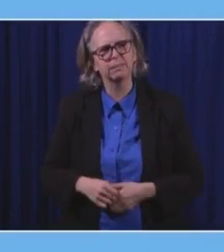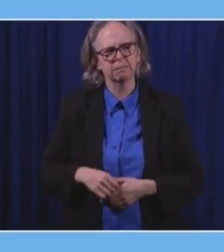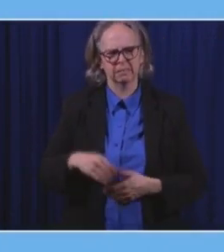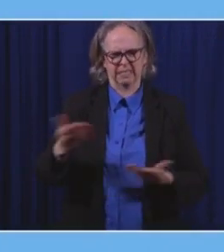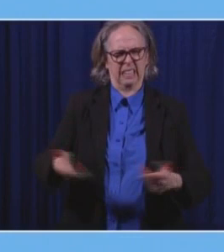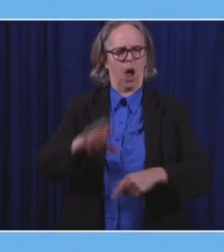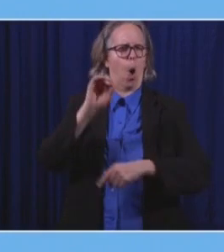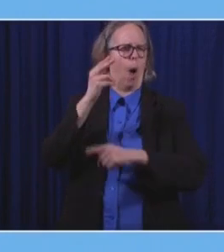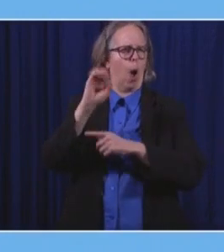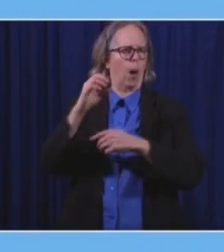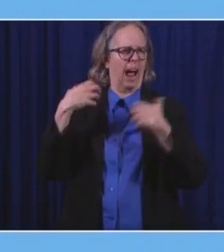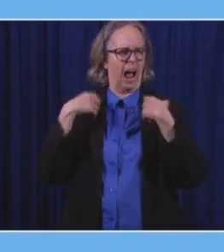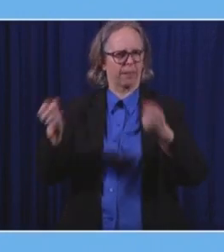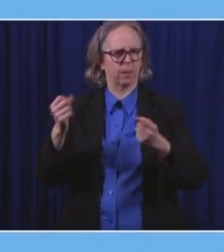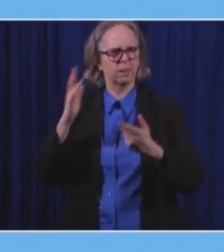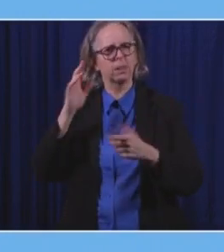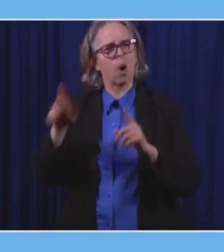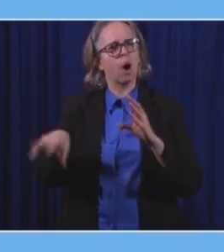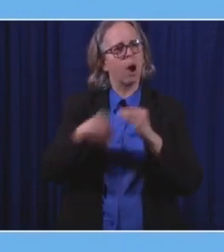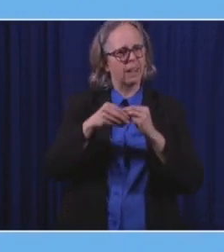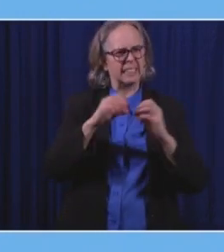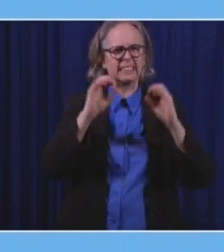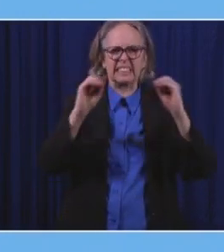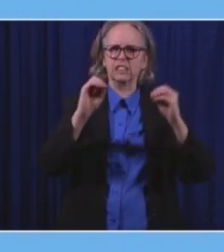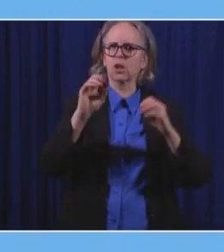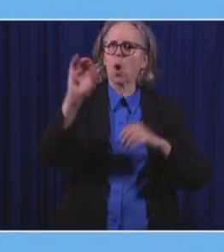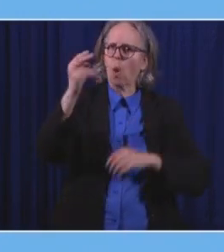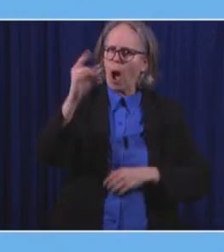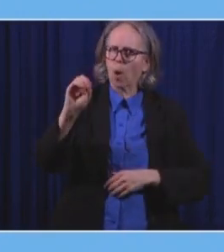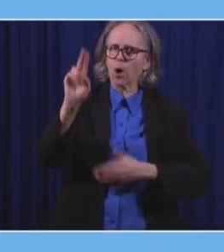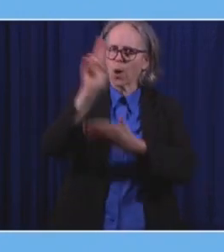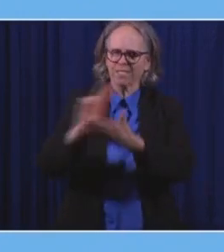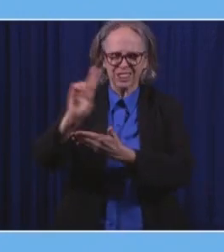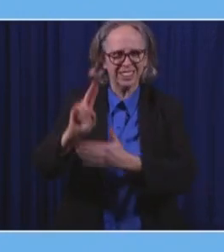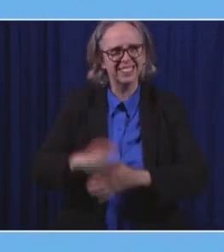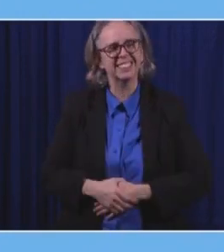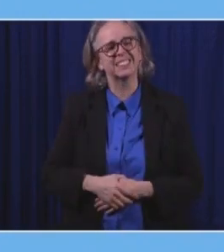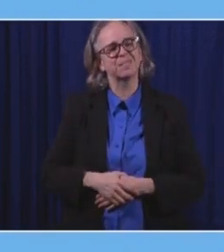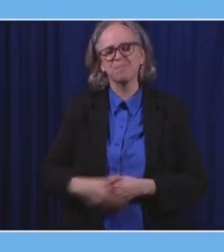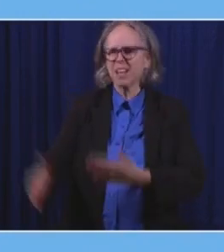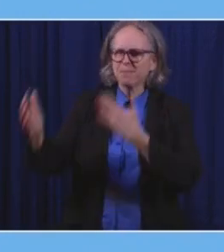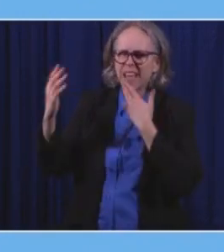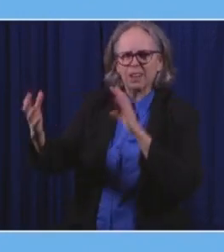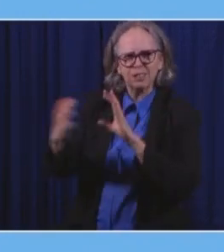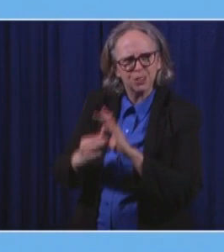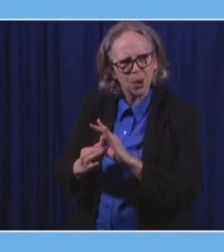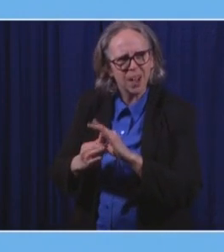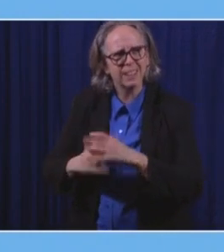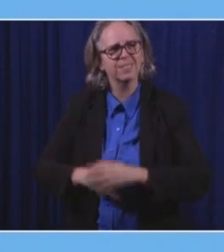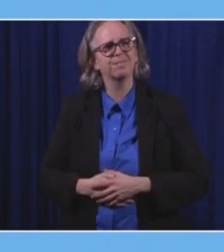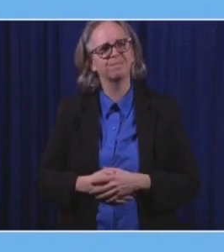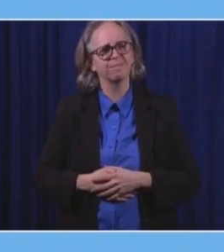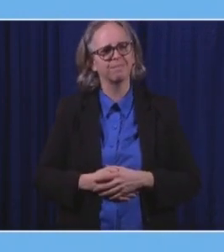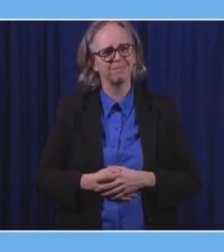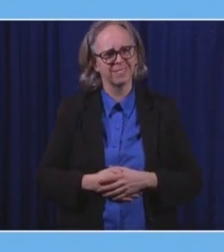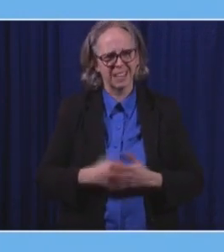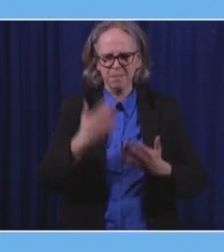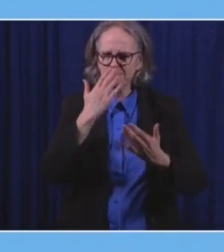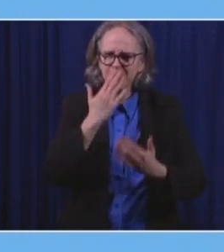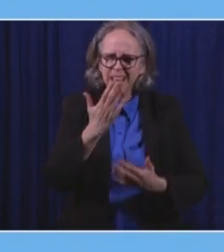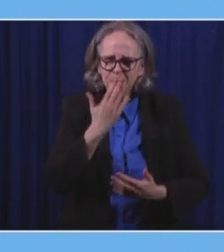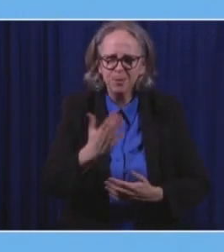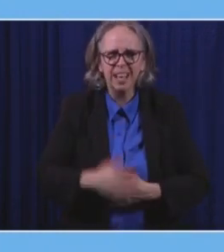University's Heritage College of Osteopathic Medicine. Doctor, thank you very, very much for joining us. Thank you for the